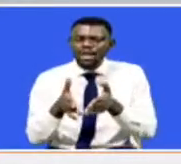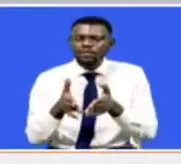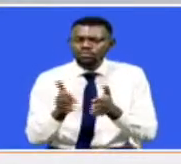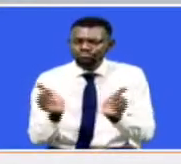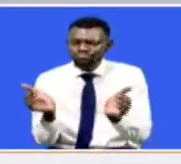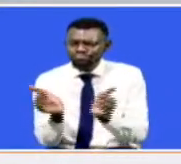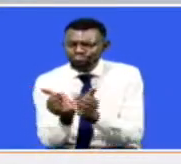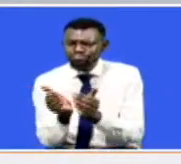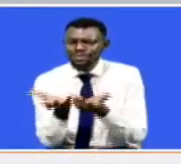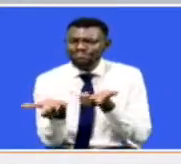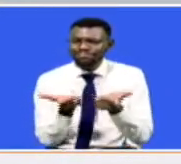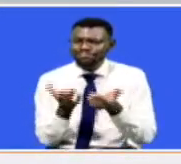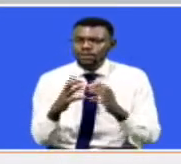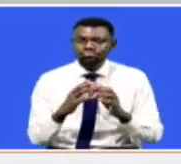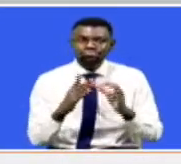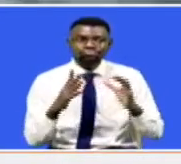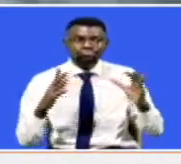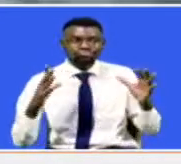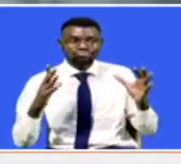small enterprise.